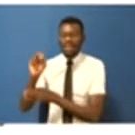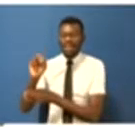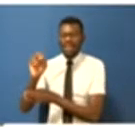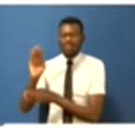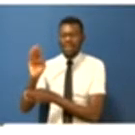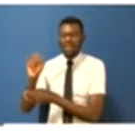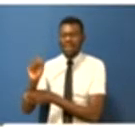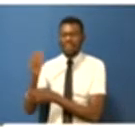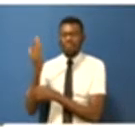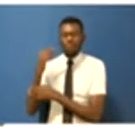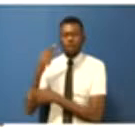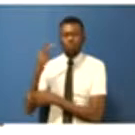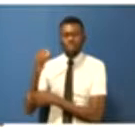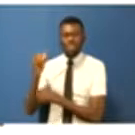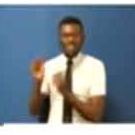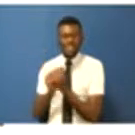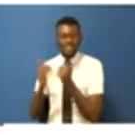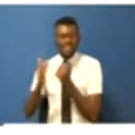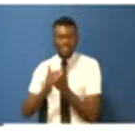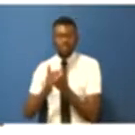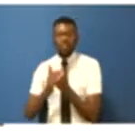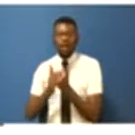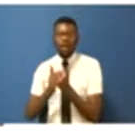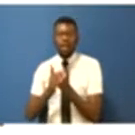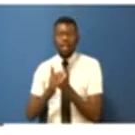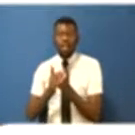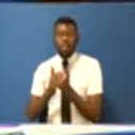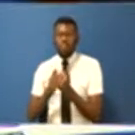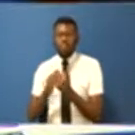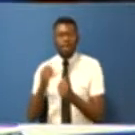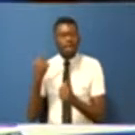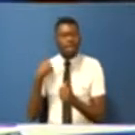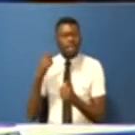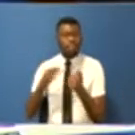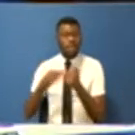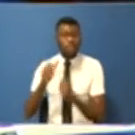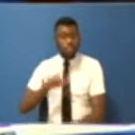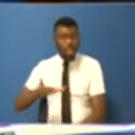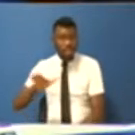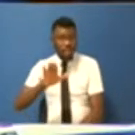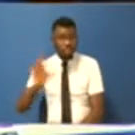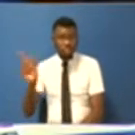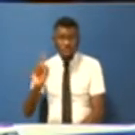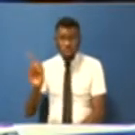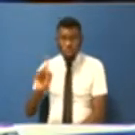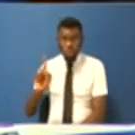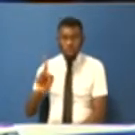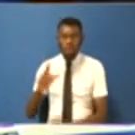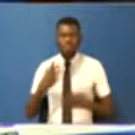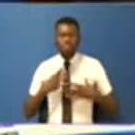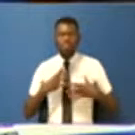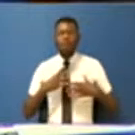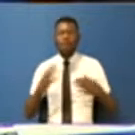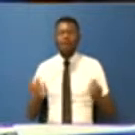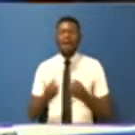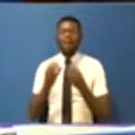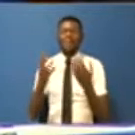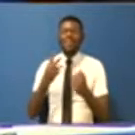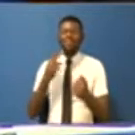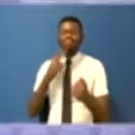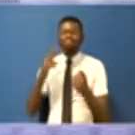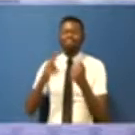statistics in 2019 census this is a region or part of nairobi which has a population density of